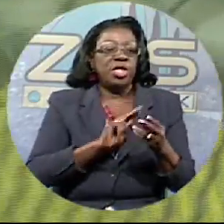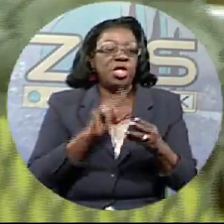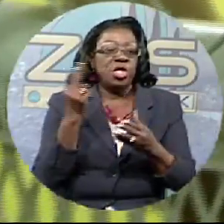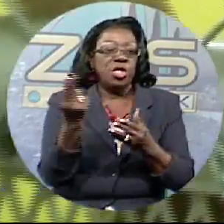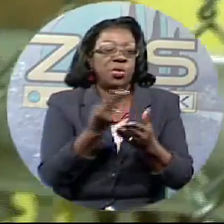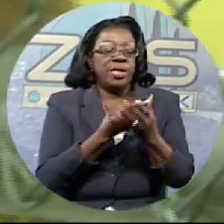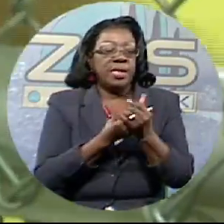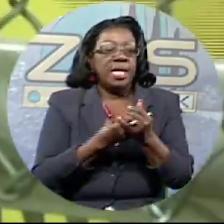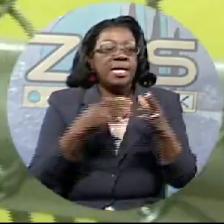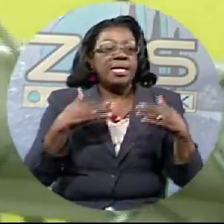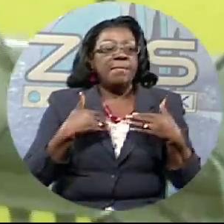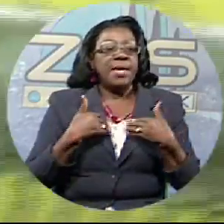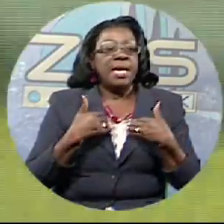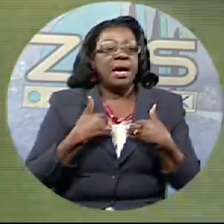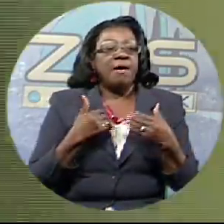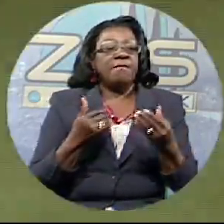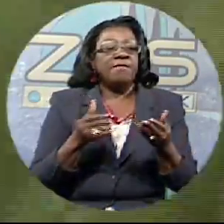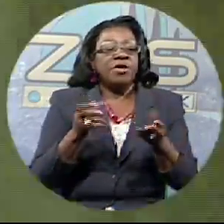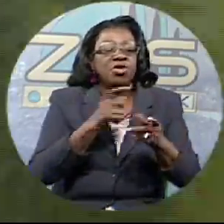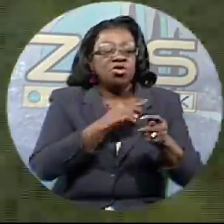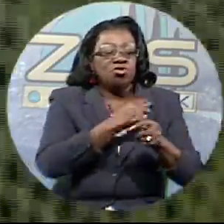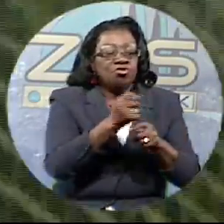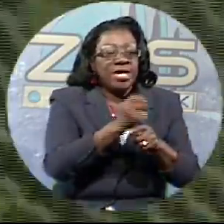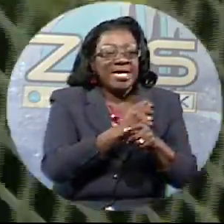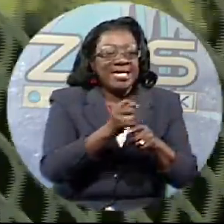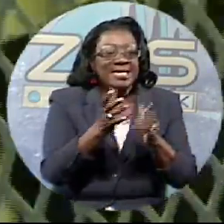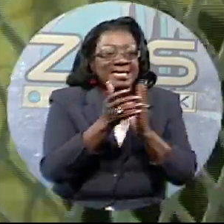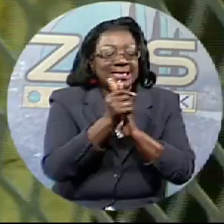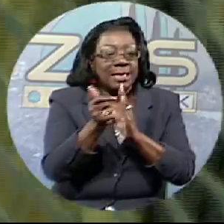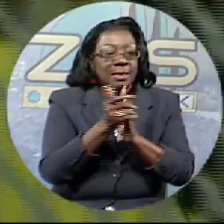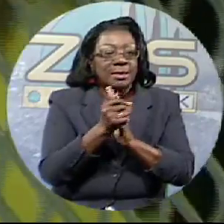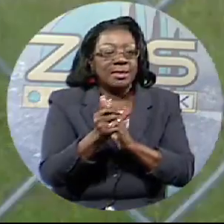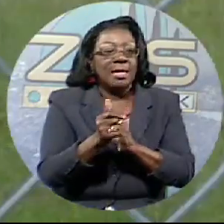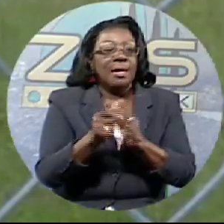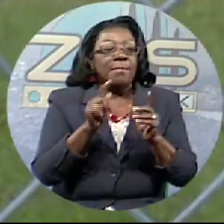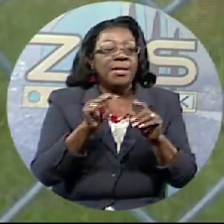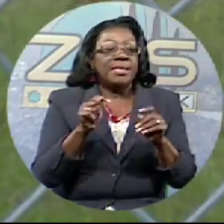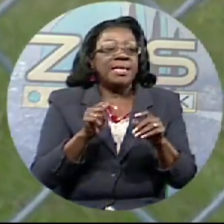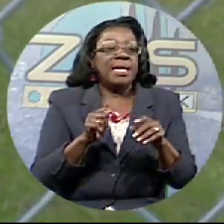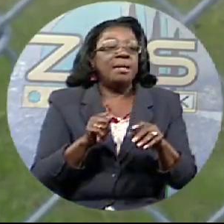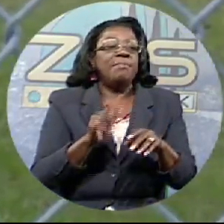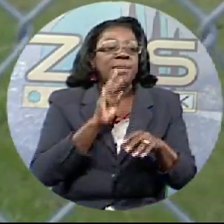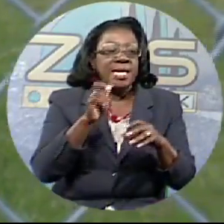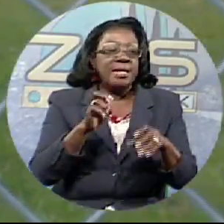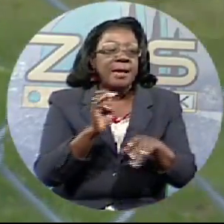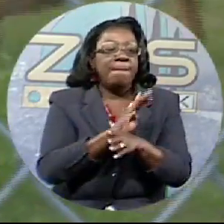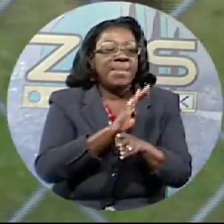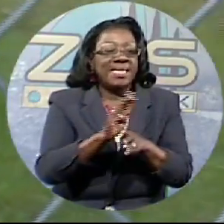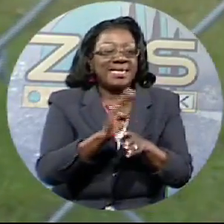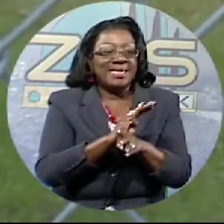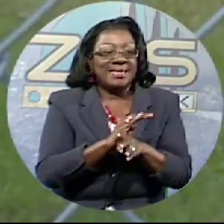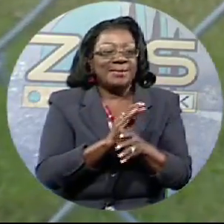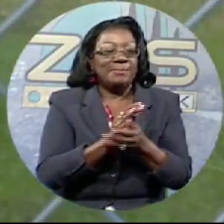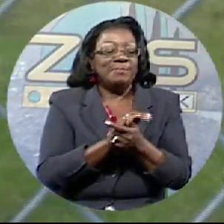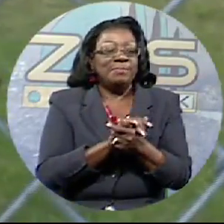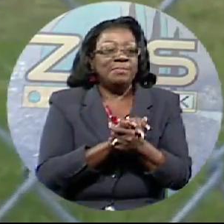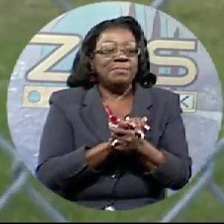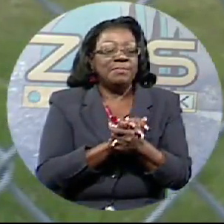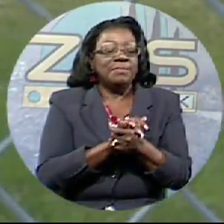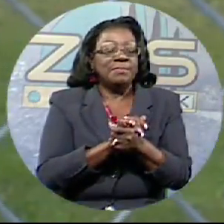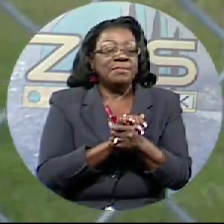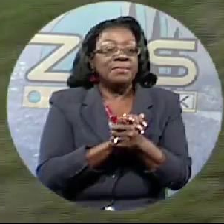They may have playful spirits, but these dogs mean business. He's actually holding on to somebody and they're trying to get